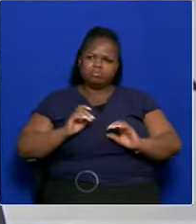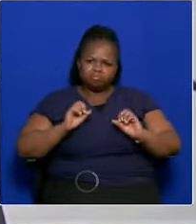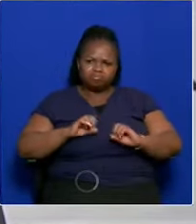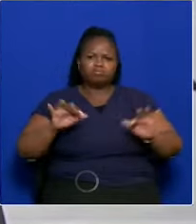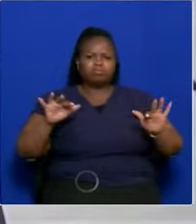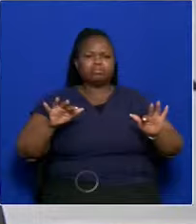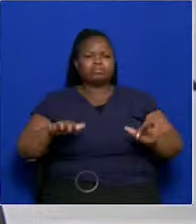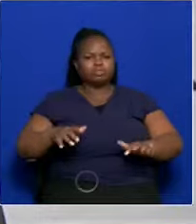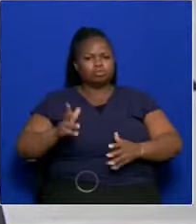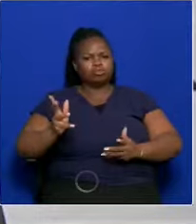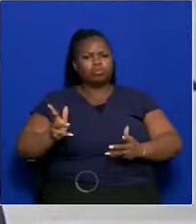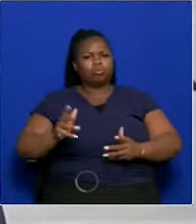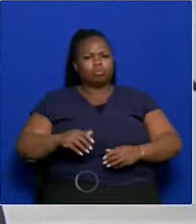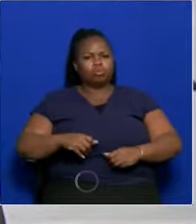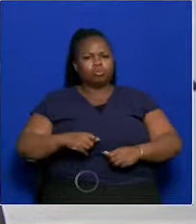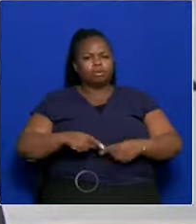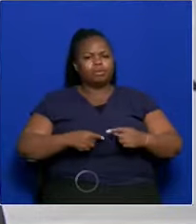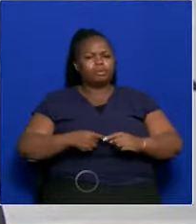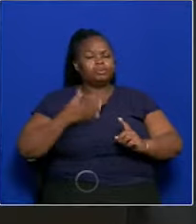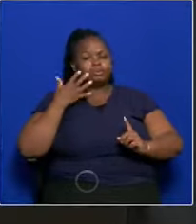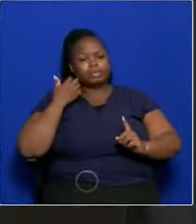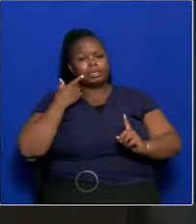regarding assistance. So